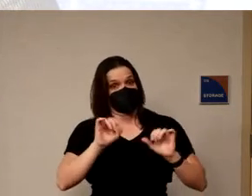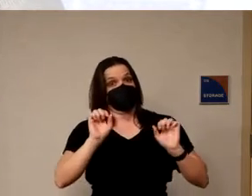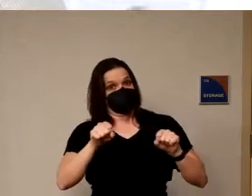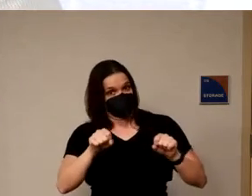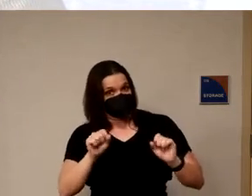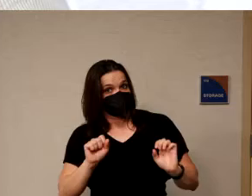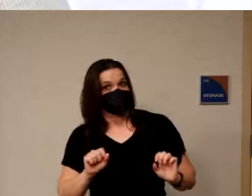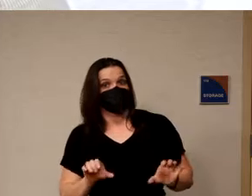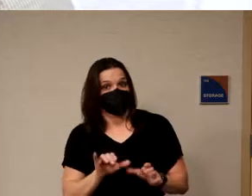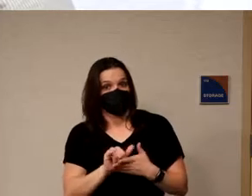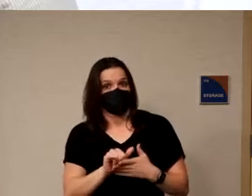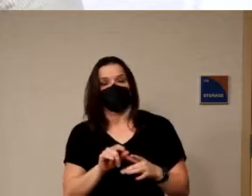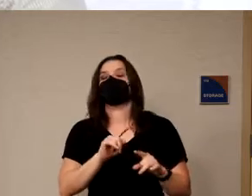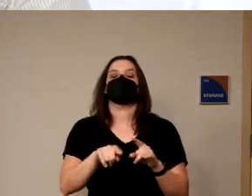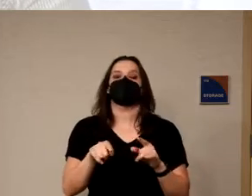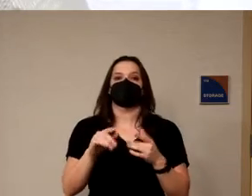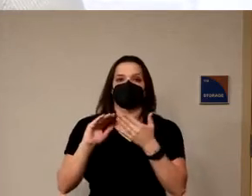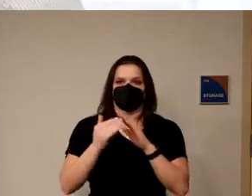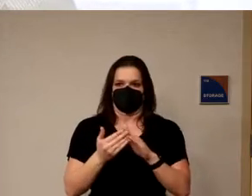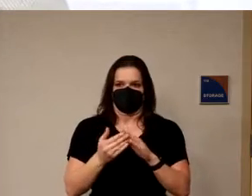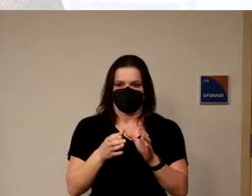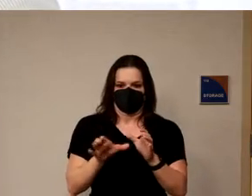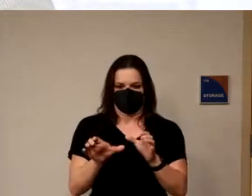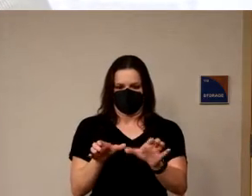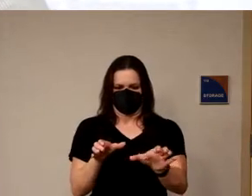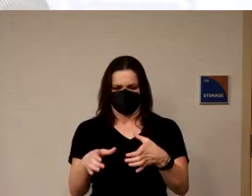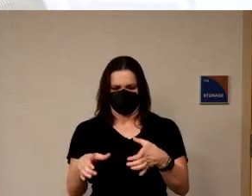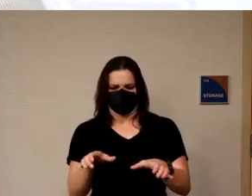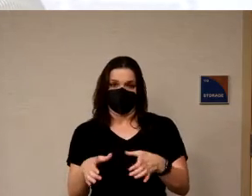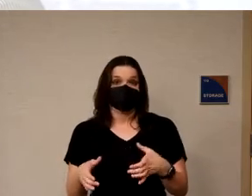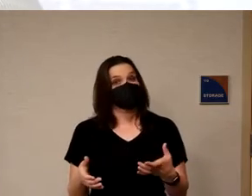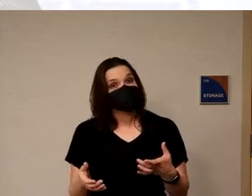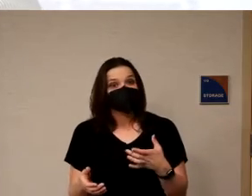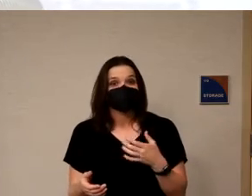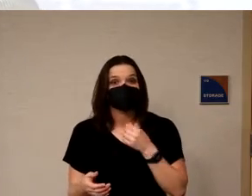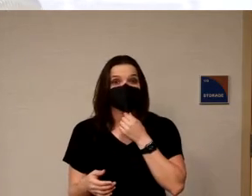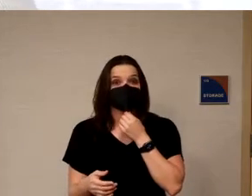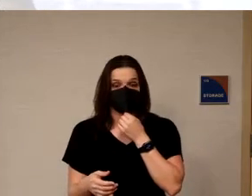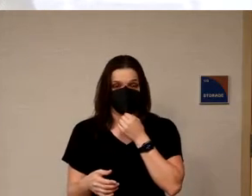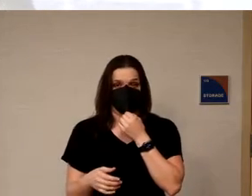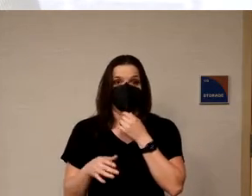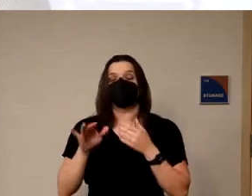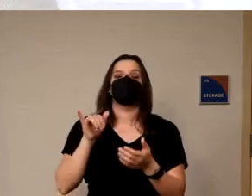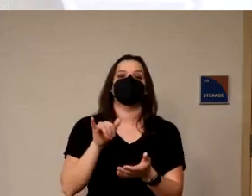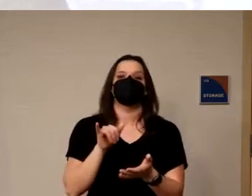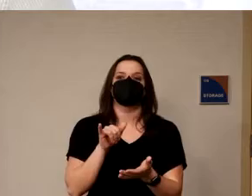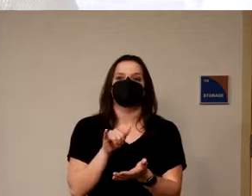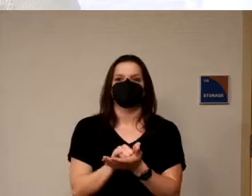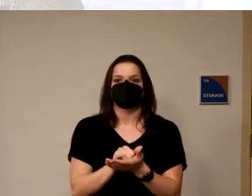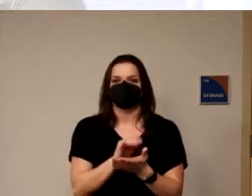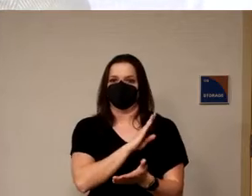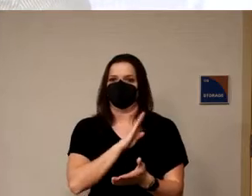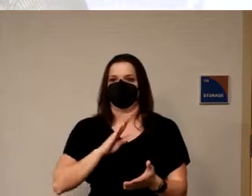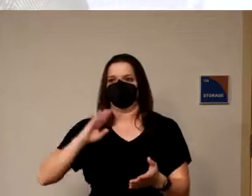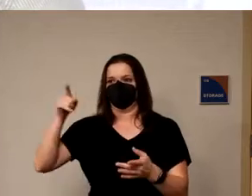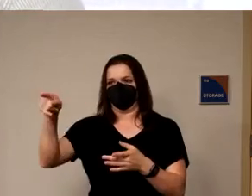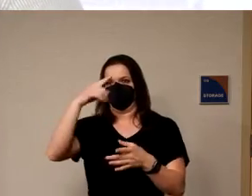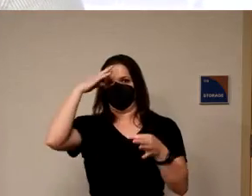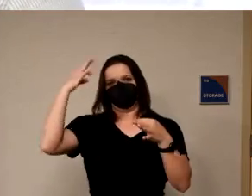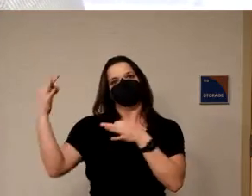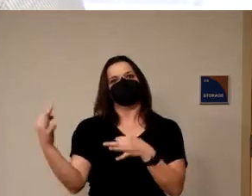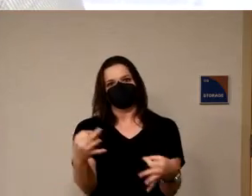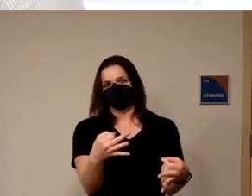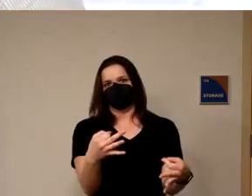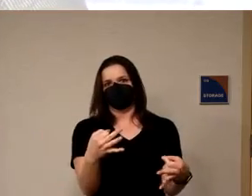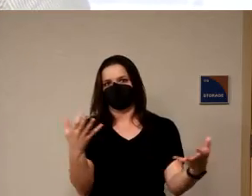possible. It cuts up communities. So that's up for the board to decide what